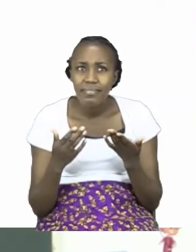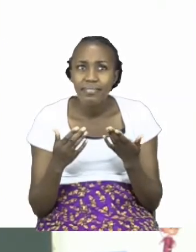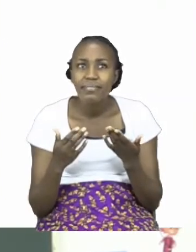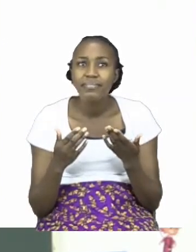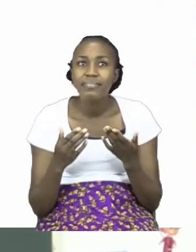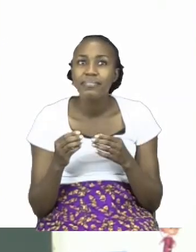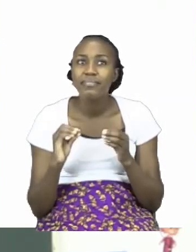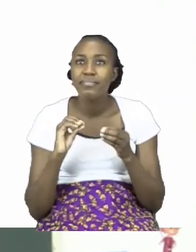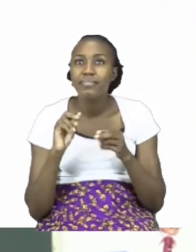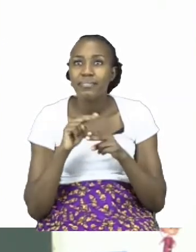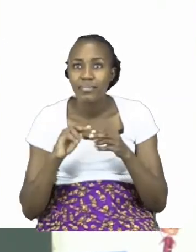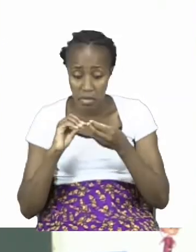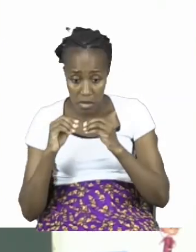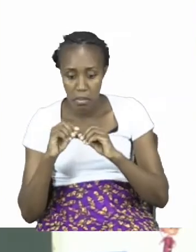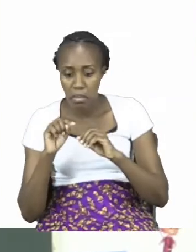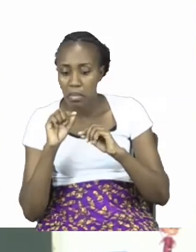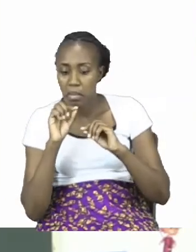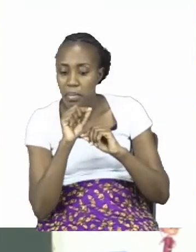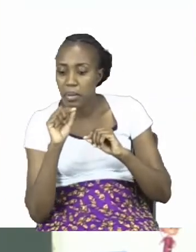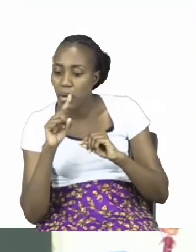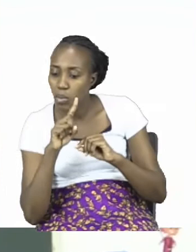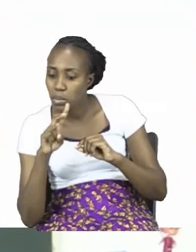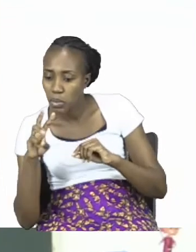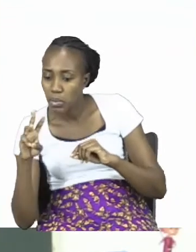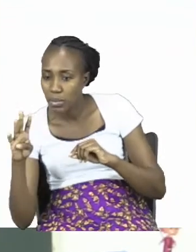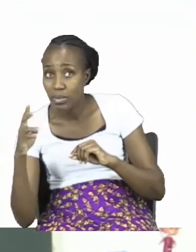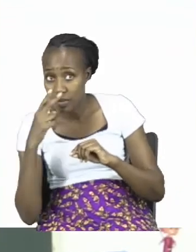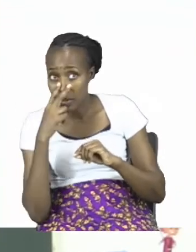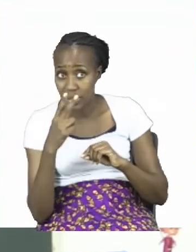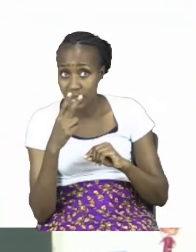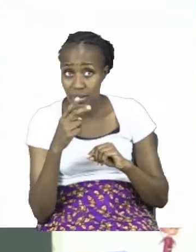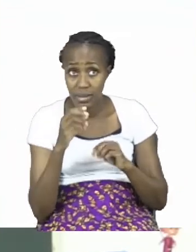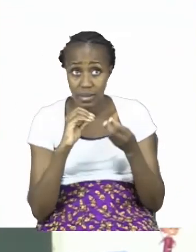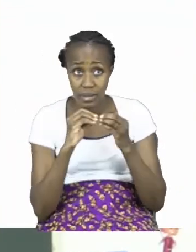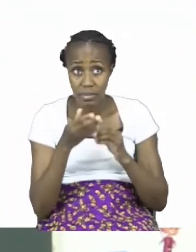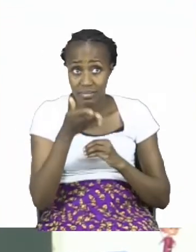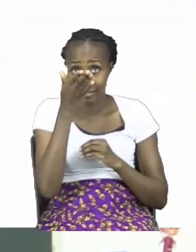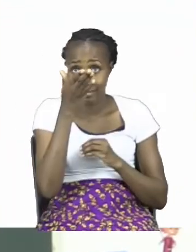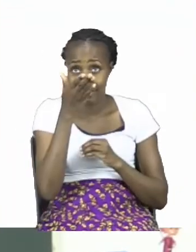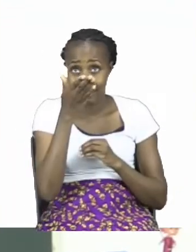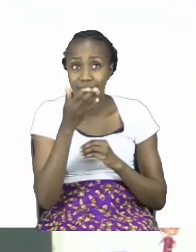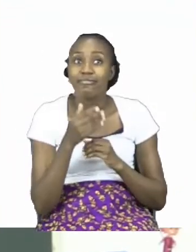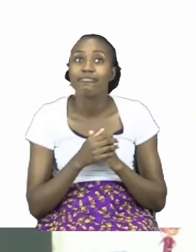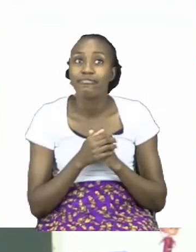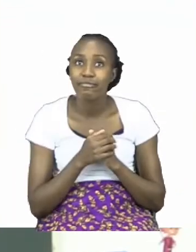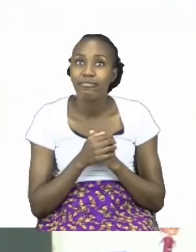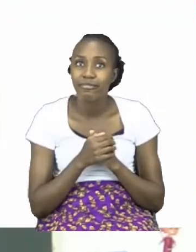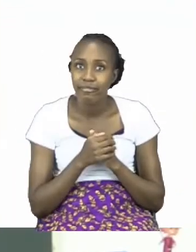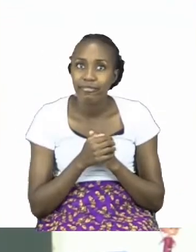our number lines. Now, as you can see, our number lines are here across